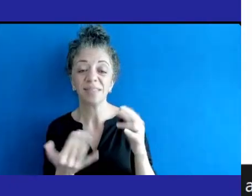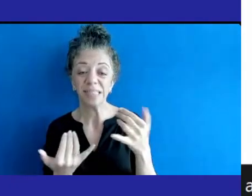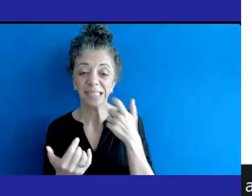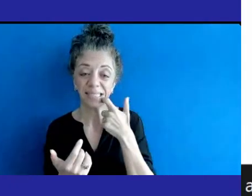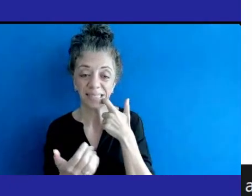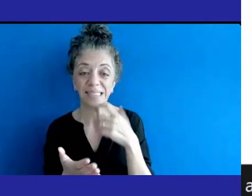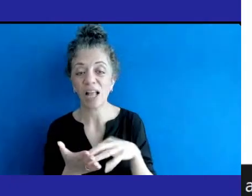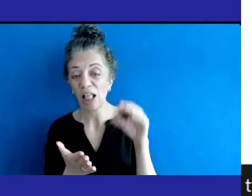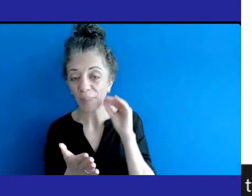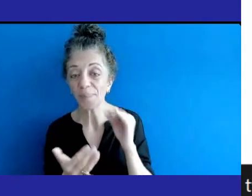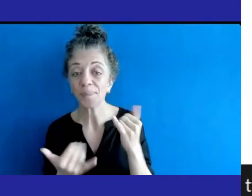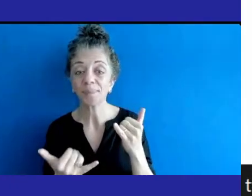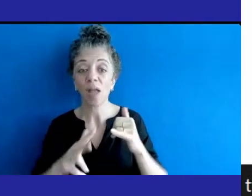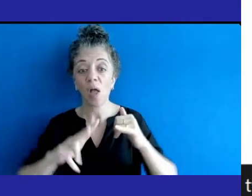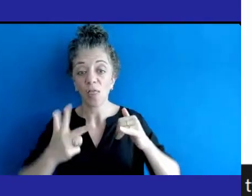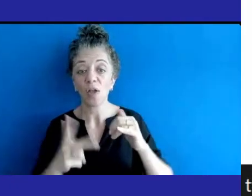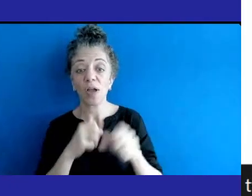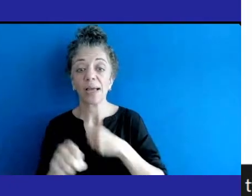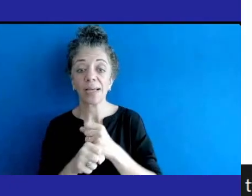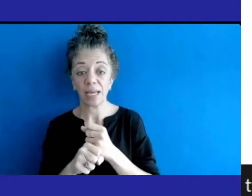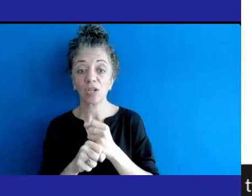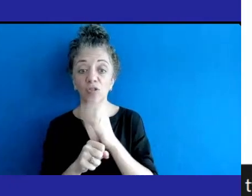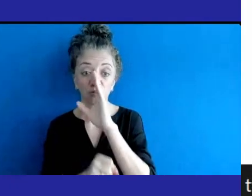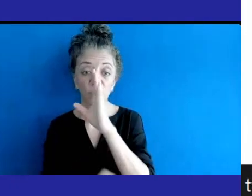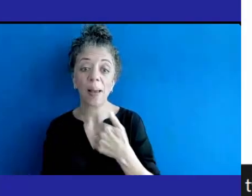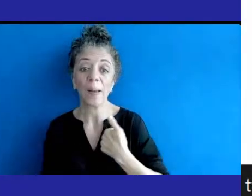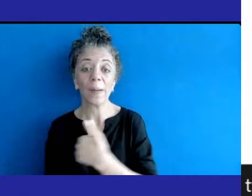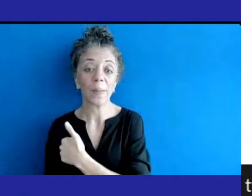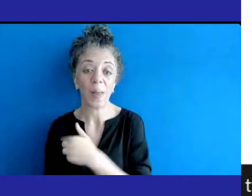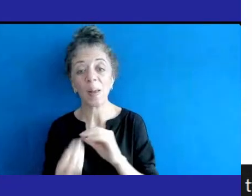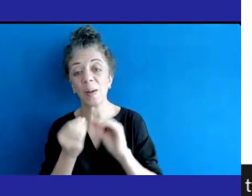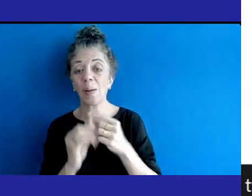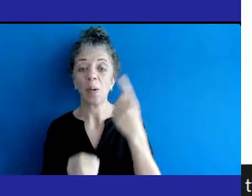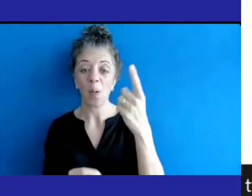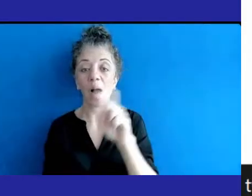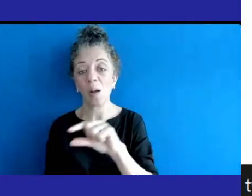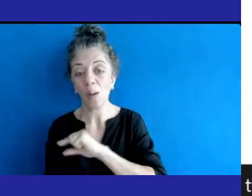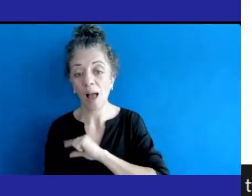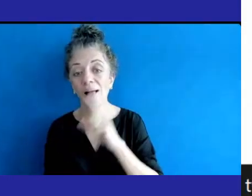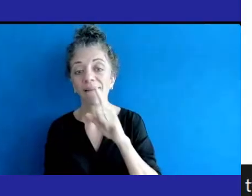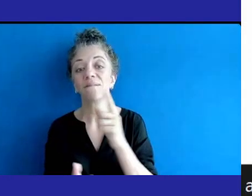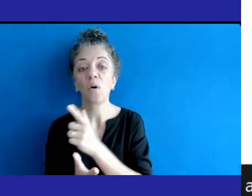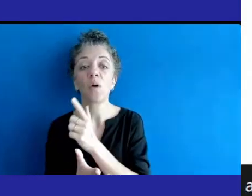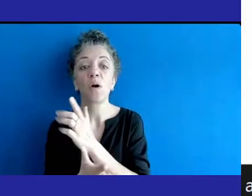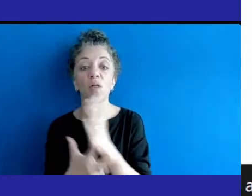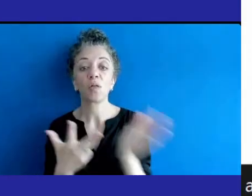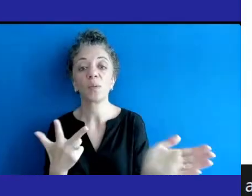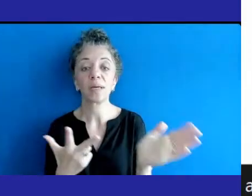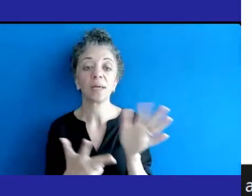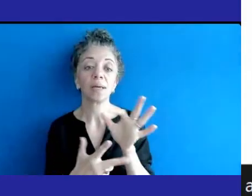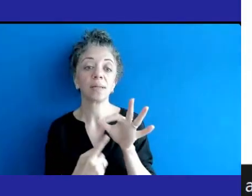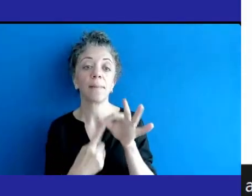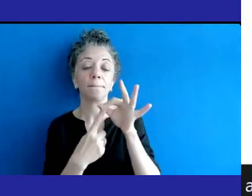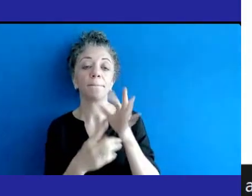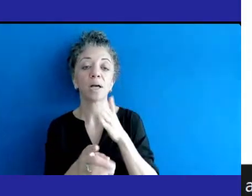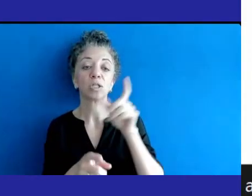are number 1 in quality amongst the 3 special needs plans that exist in New York